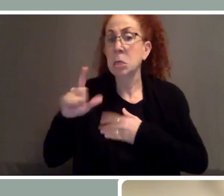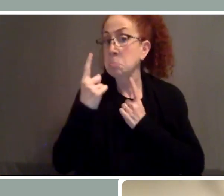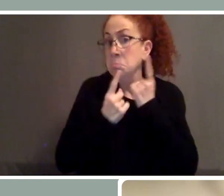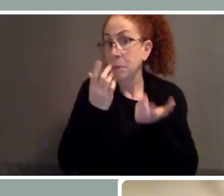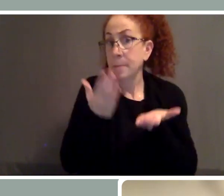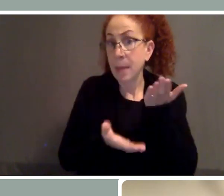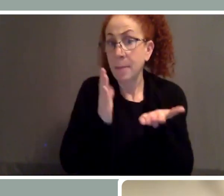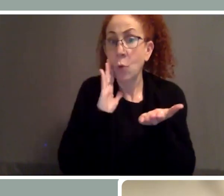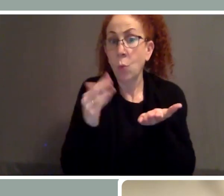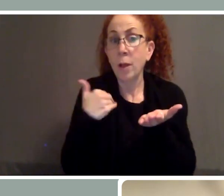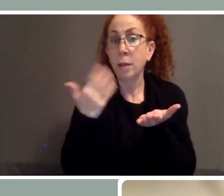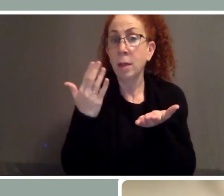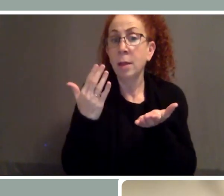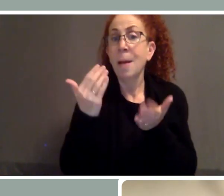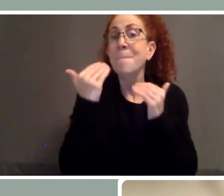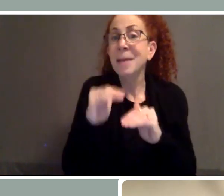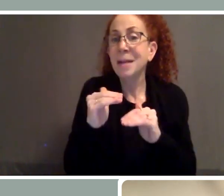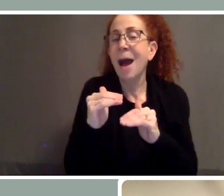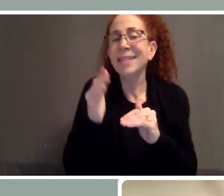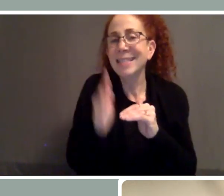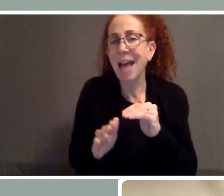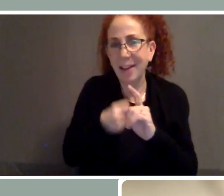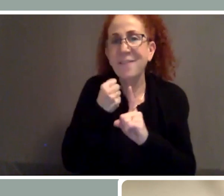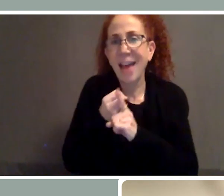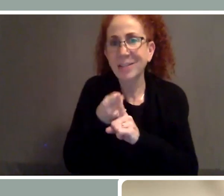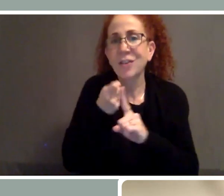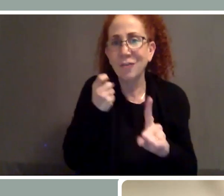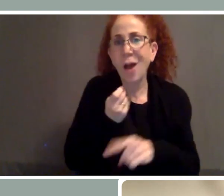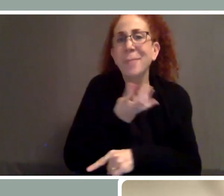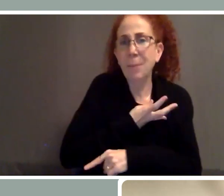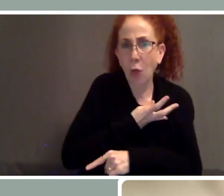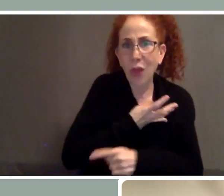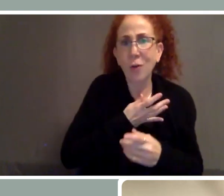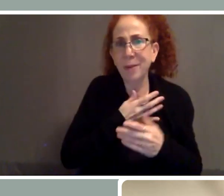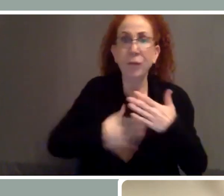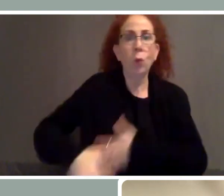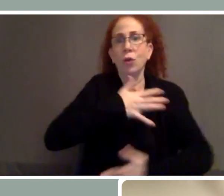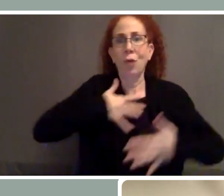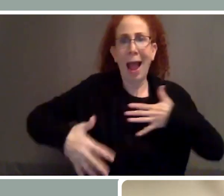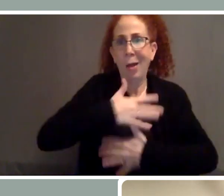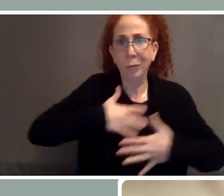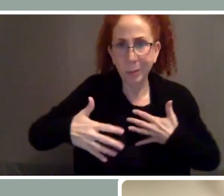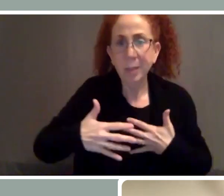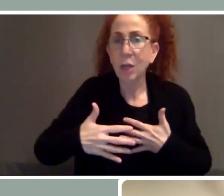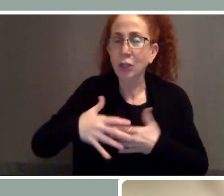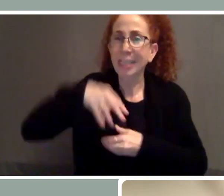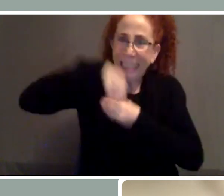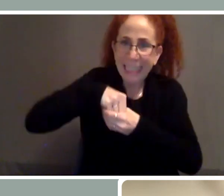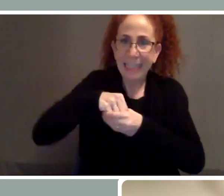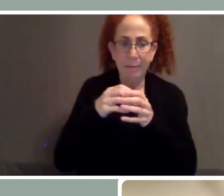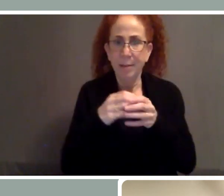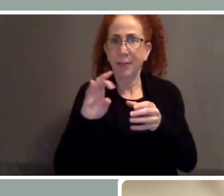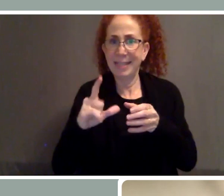that you'll minimize side effects from the chemotherapy just floating around in the bloodstream. So it gets into the cancer cell and